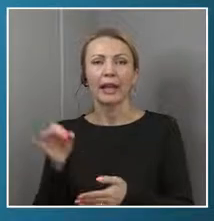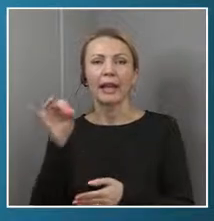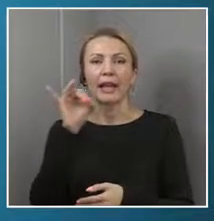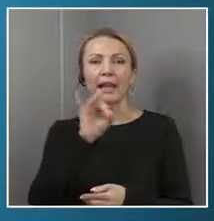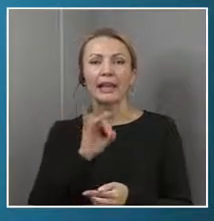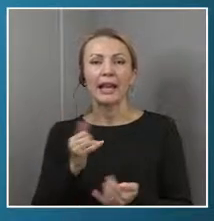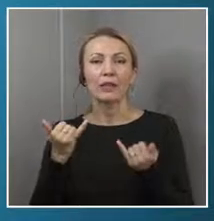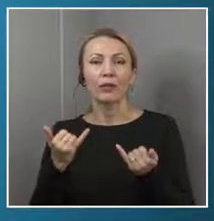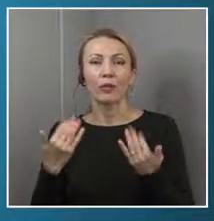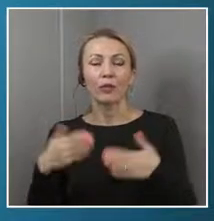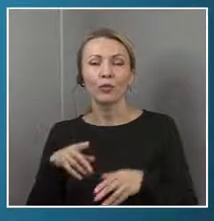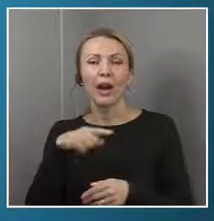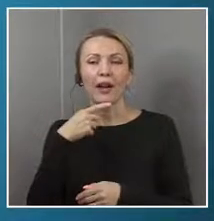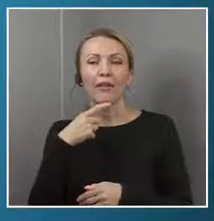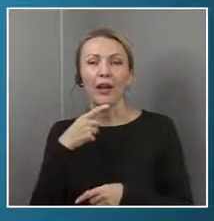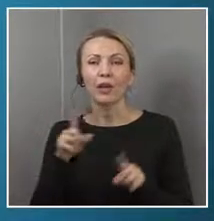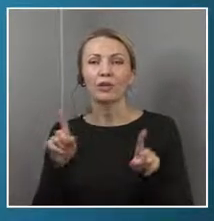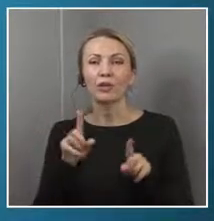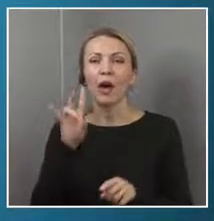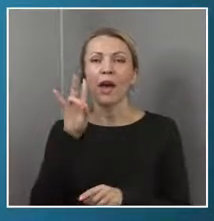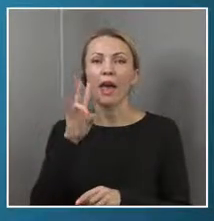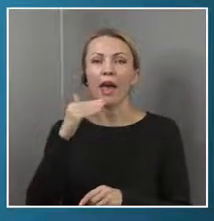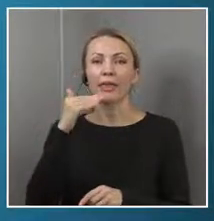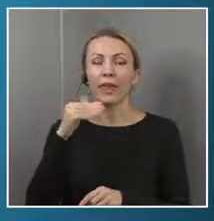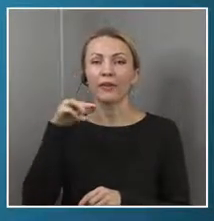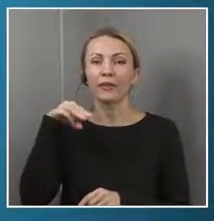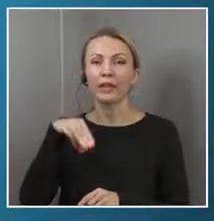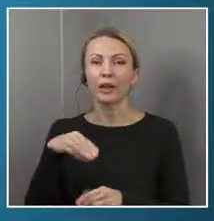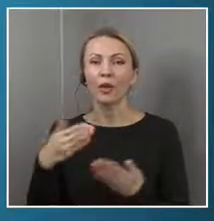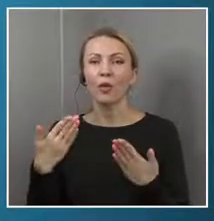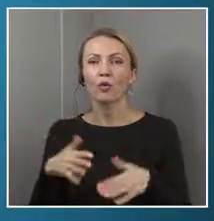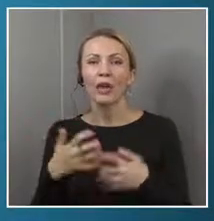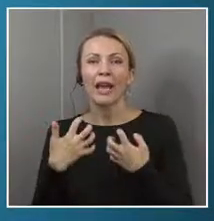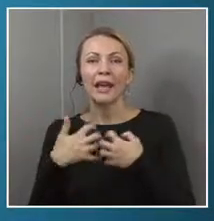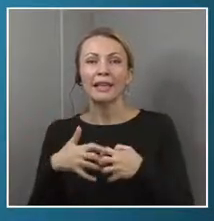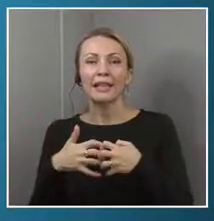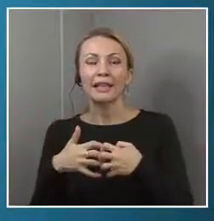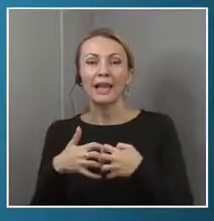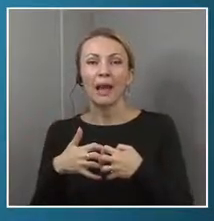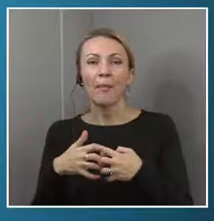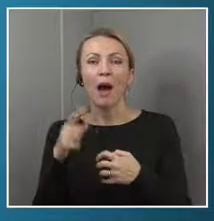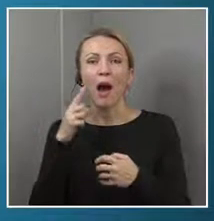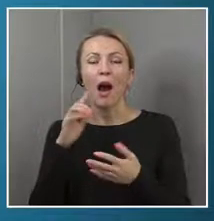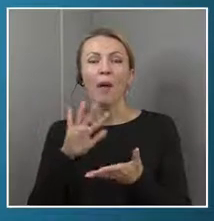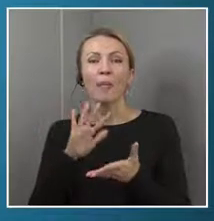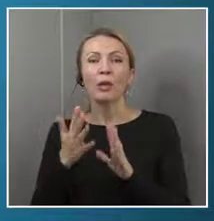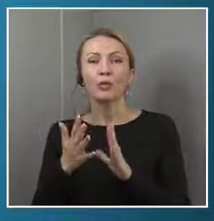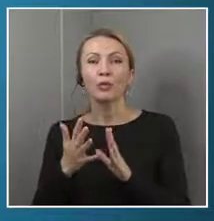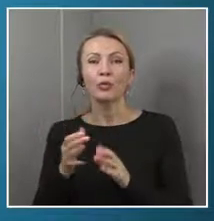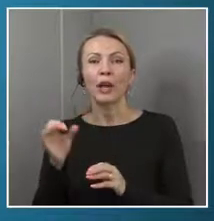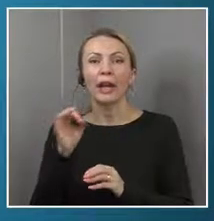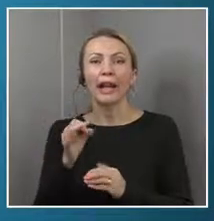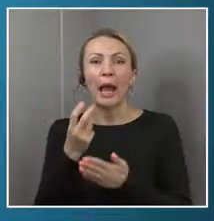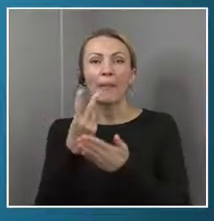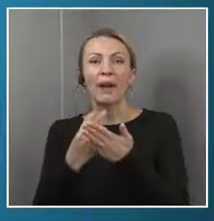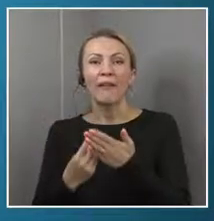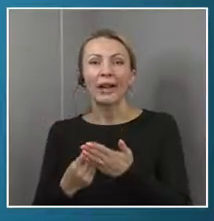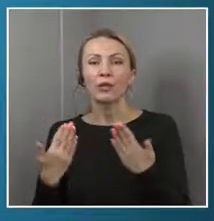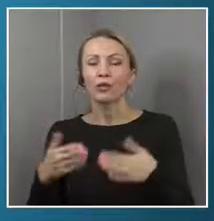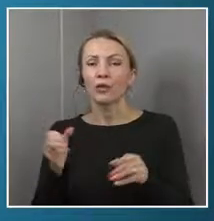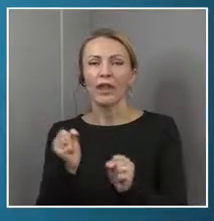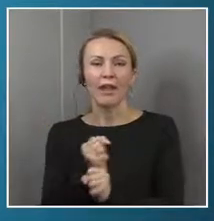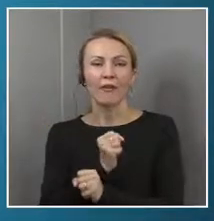partly because of the seeming success of cryptocurrencies too, I do think that the one thing that prompts